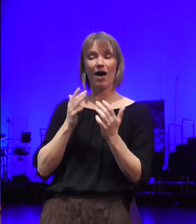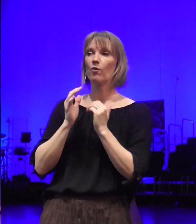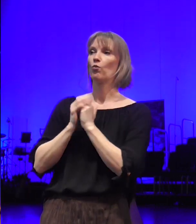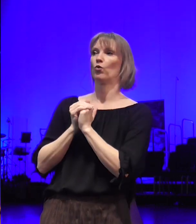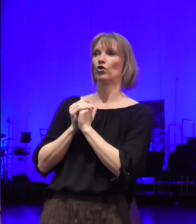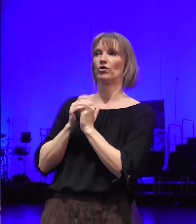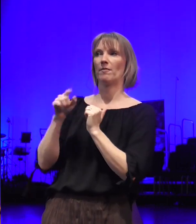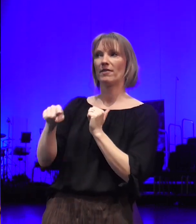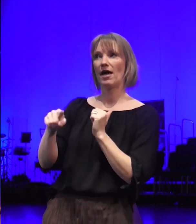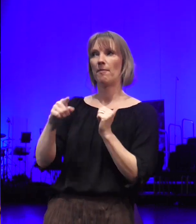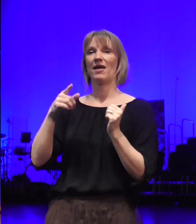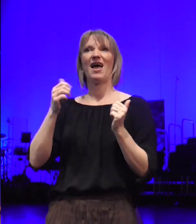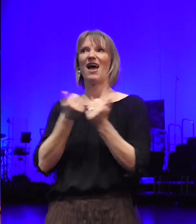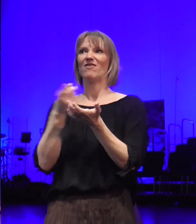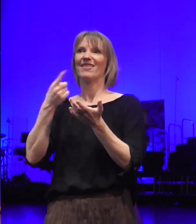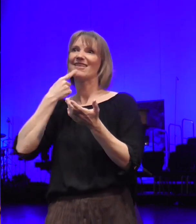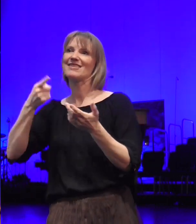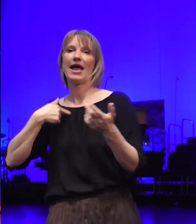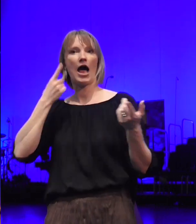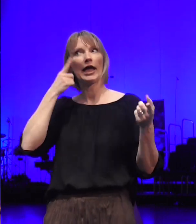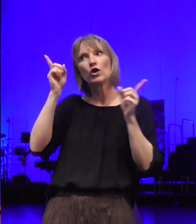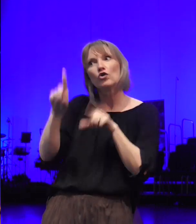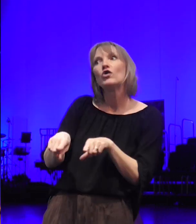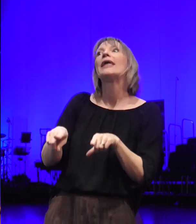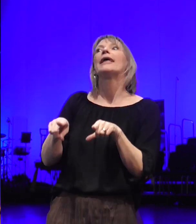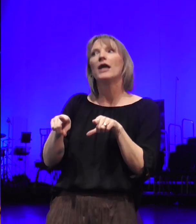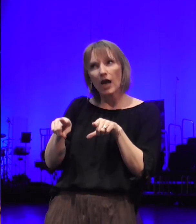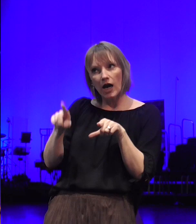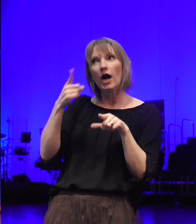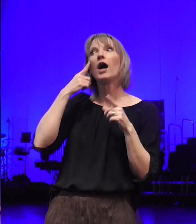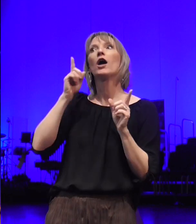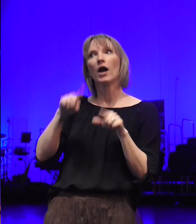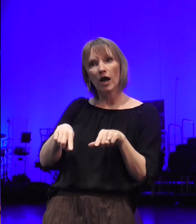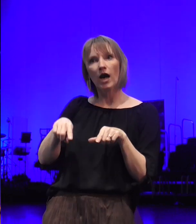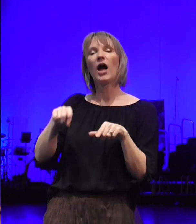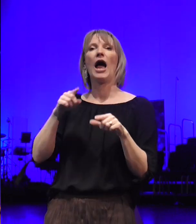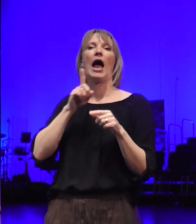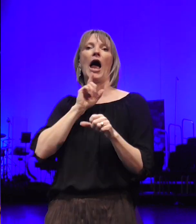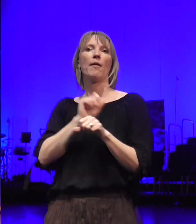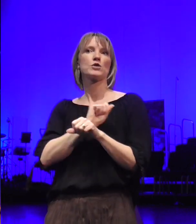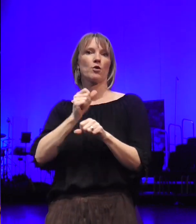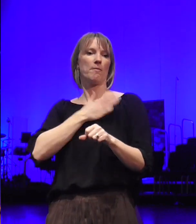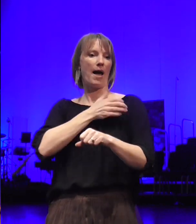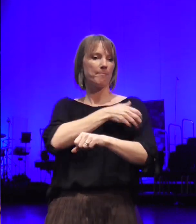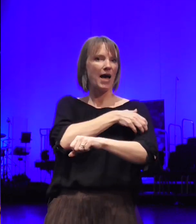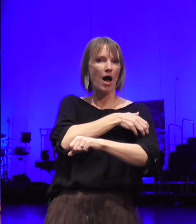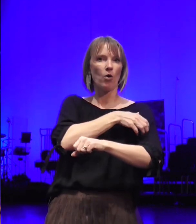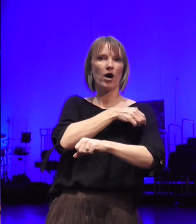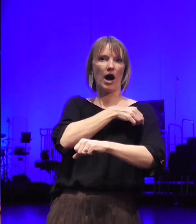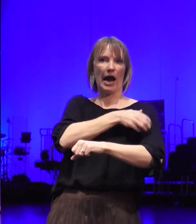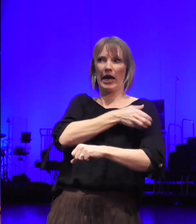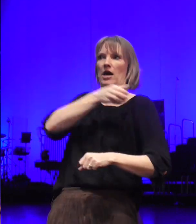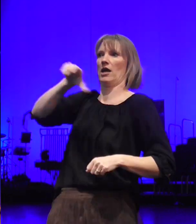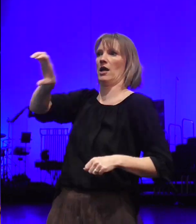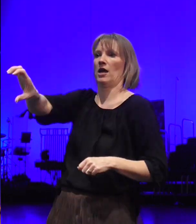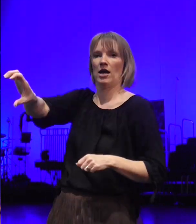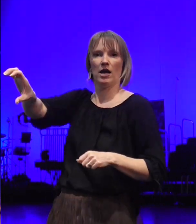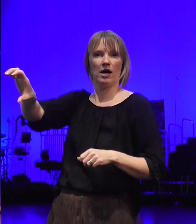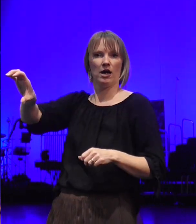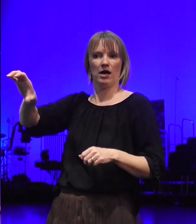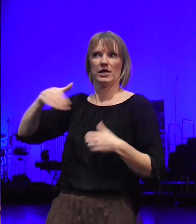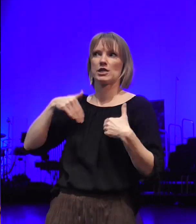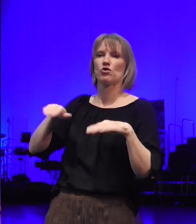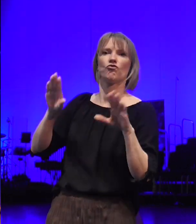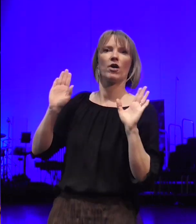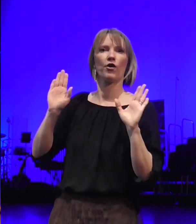and I agree with everything they say and I just absolutely surrender my power to them and I